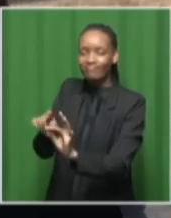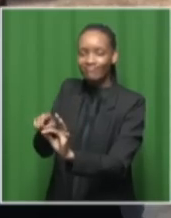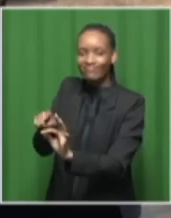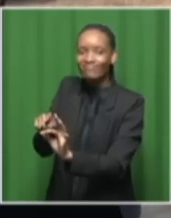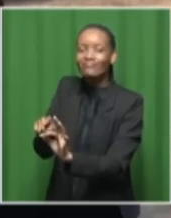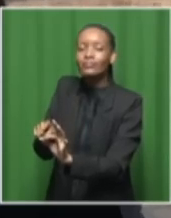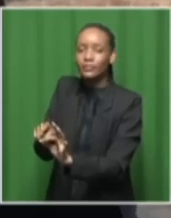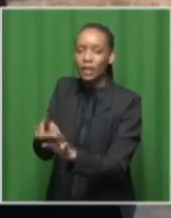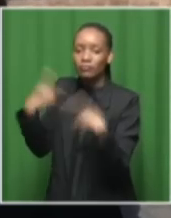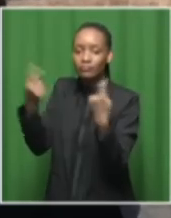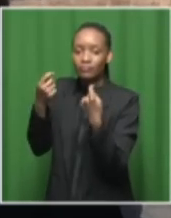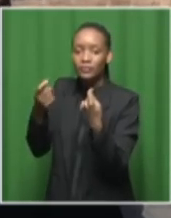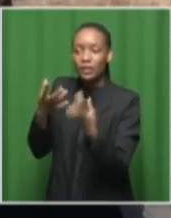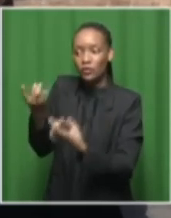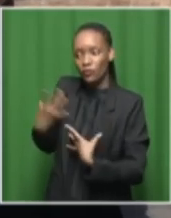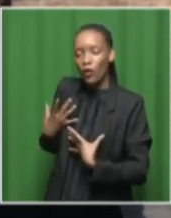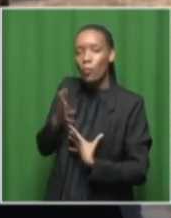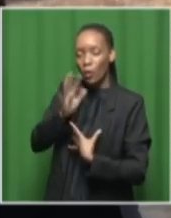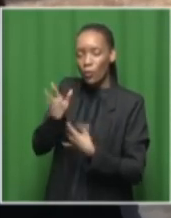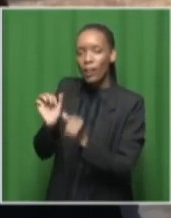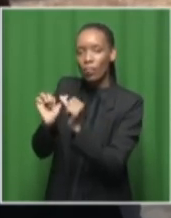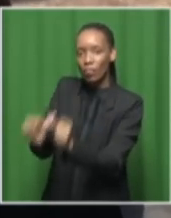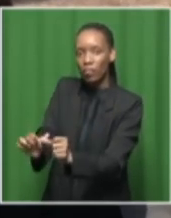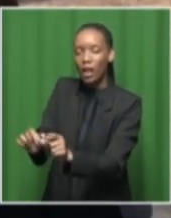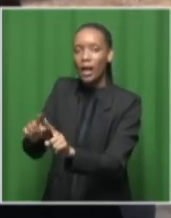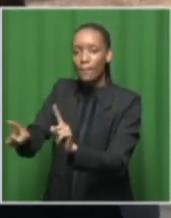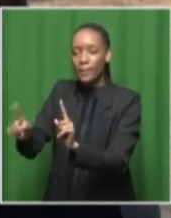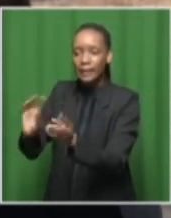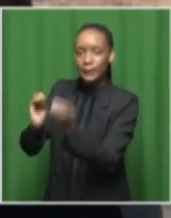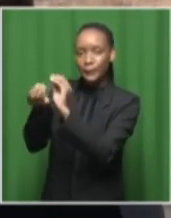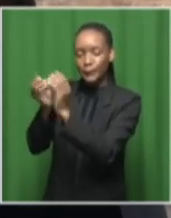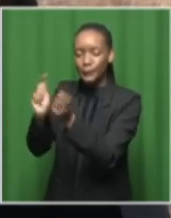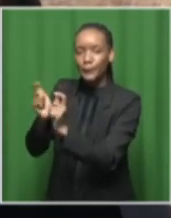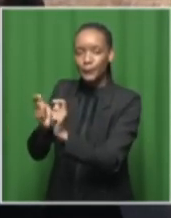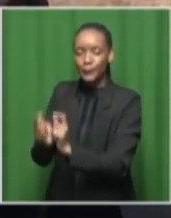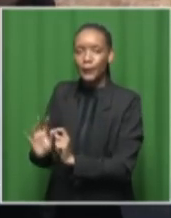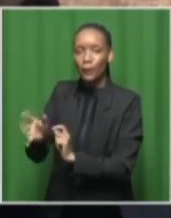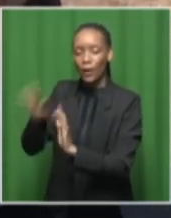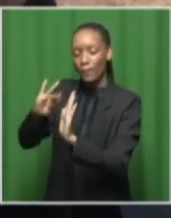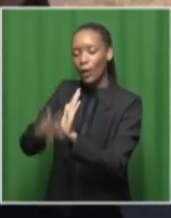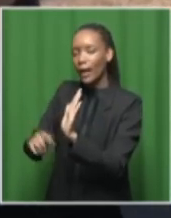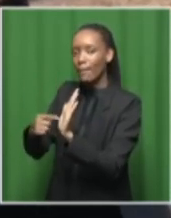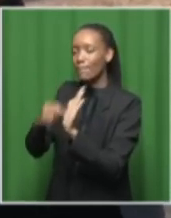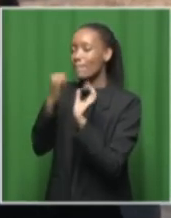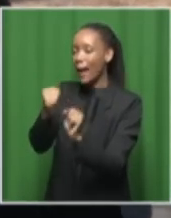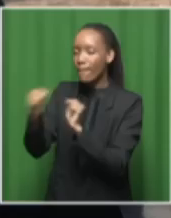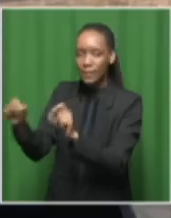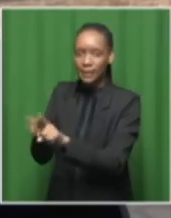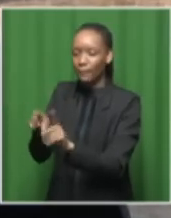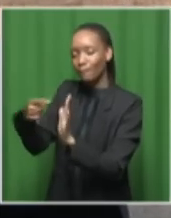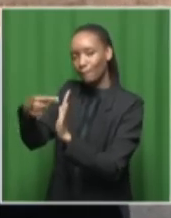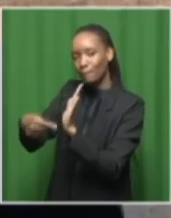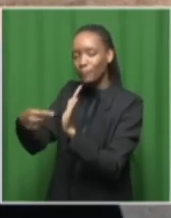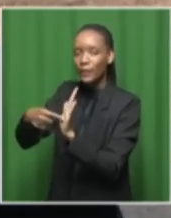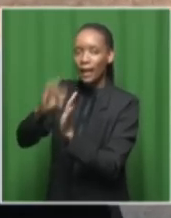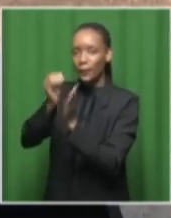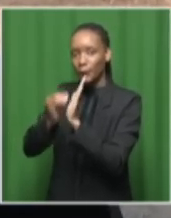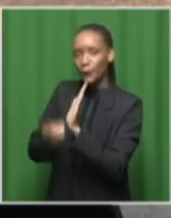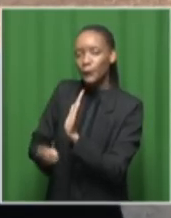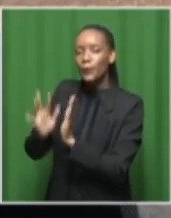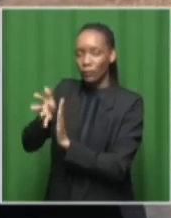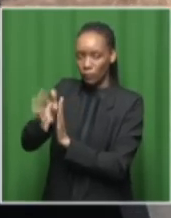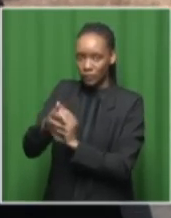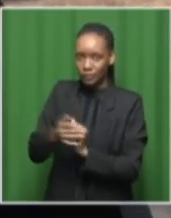ahead, but there are going to be some slight changes to that program. Also, very importantly, Vusi, and what we understand in terms